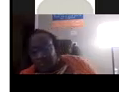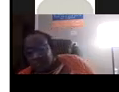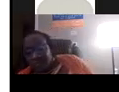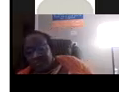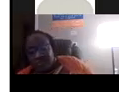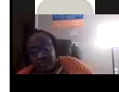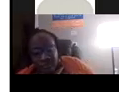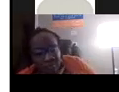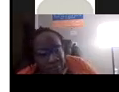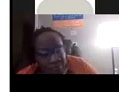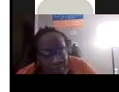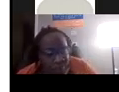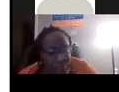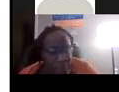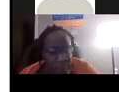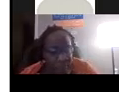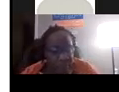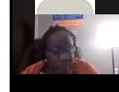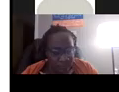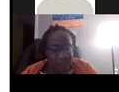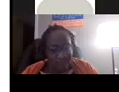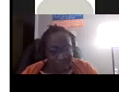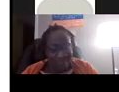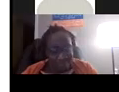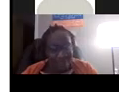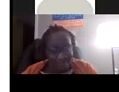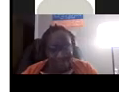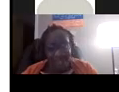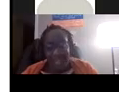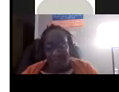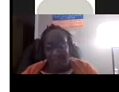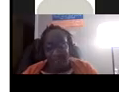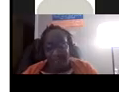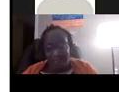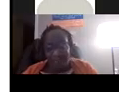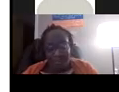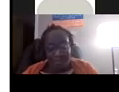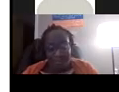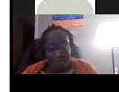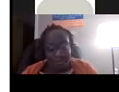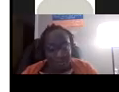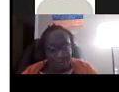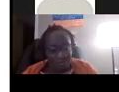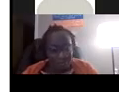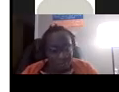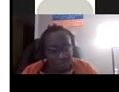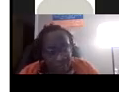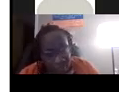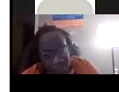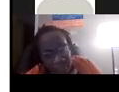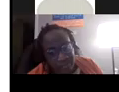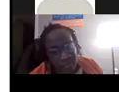And how that acts when it's really ticked off. Mm-hmm. Yeah. And I mean, the epiphany, the